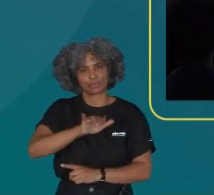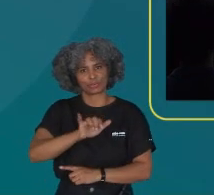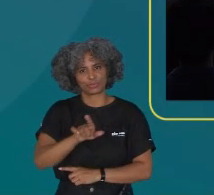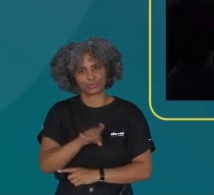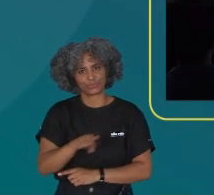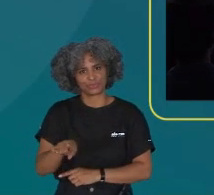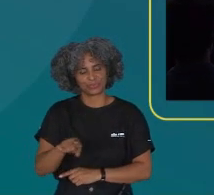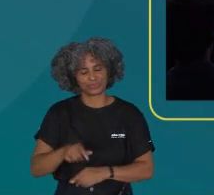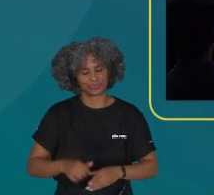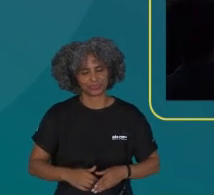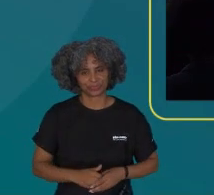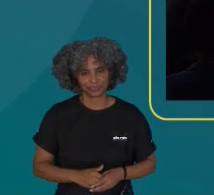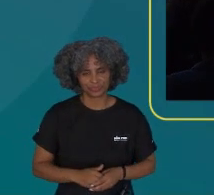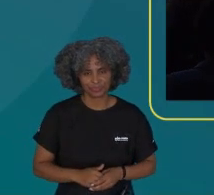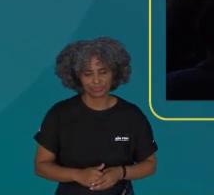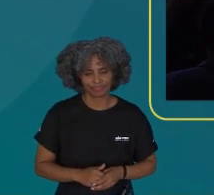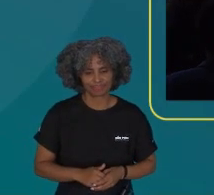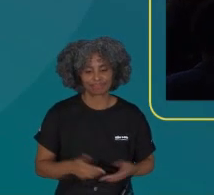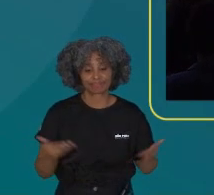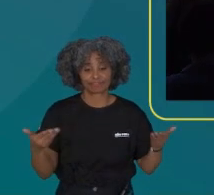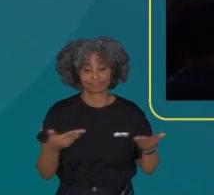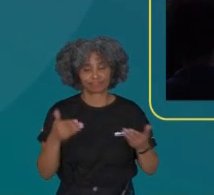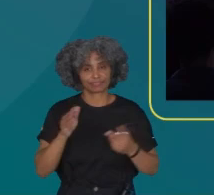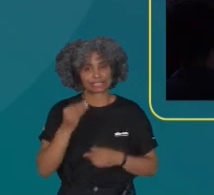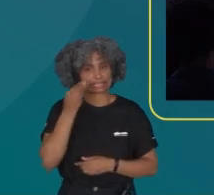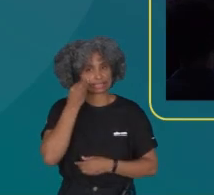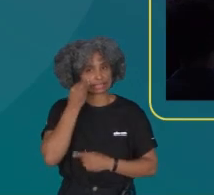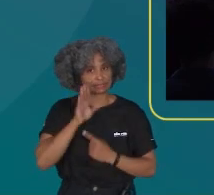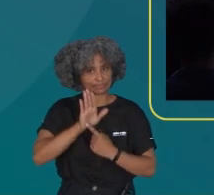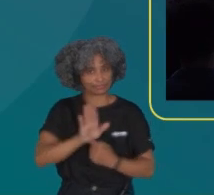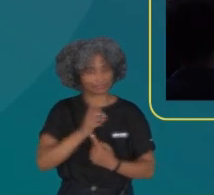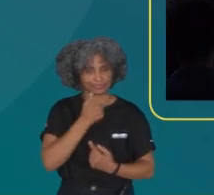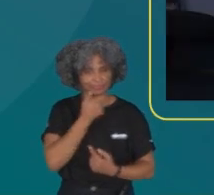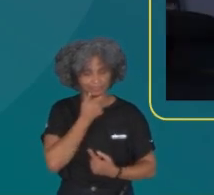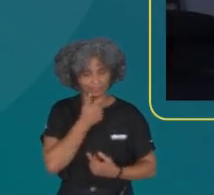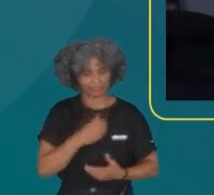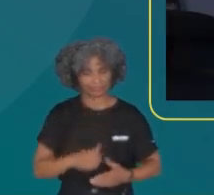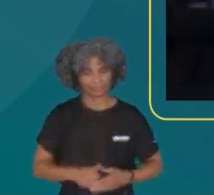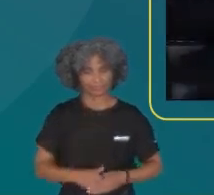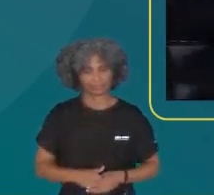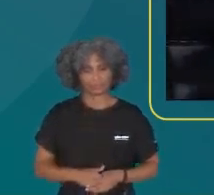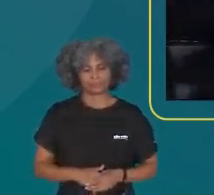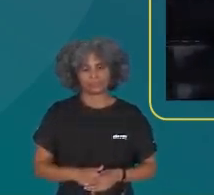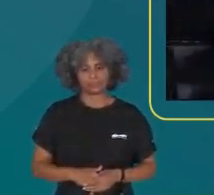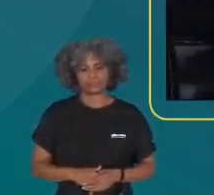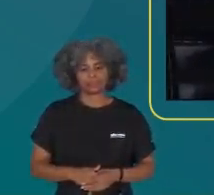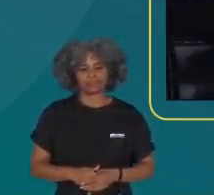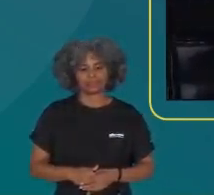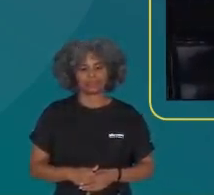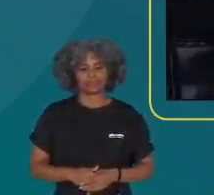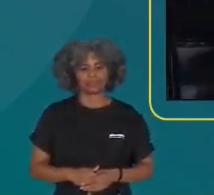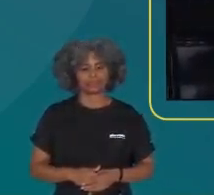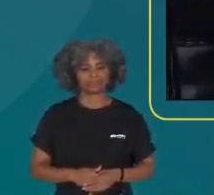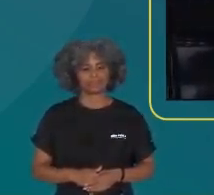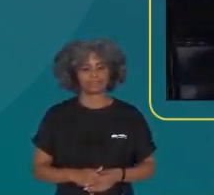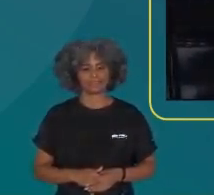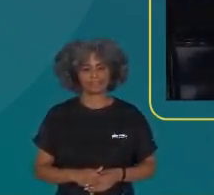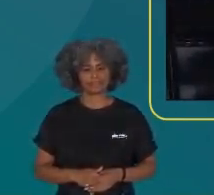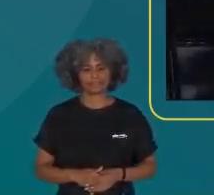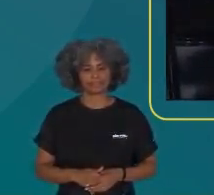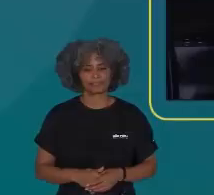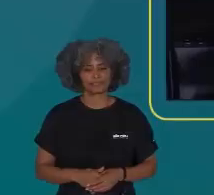try. So, as you know, I mean, we normally have 2 years